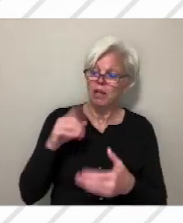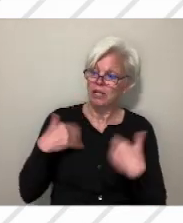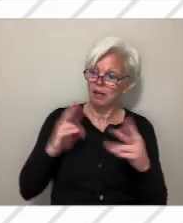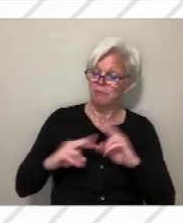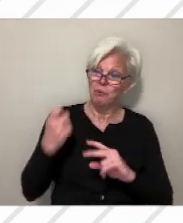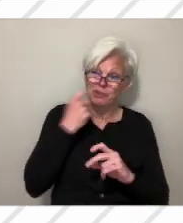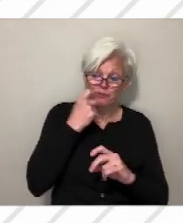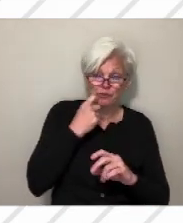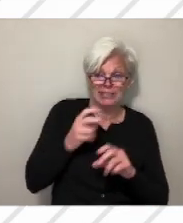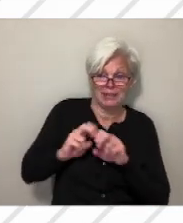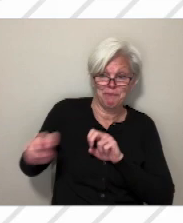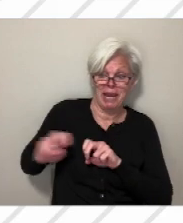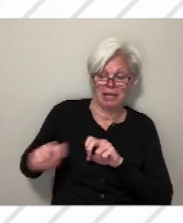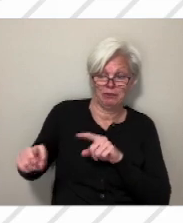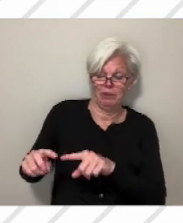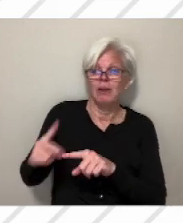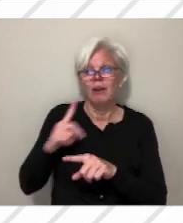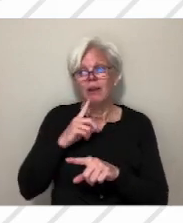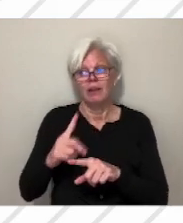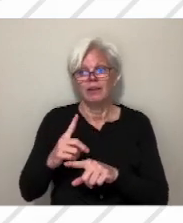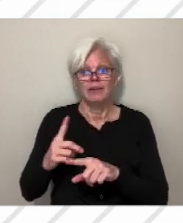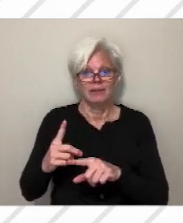for cultivating strong communities.